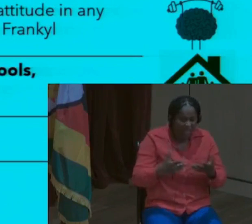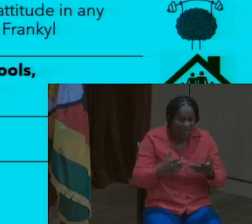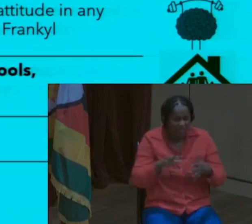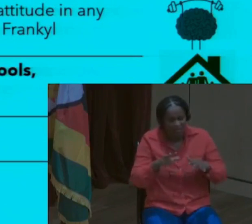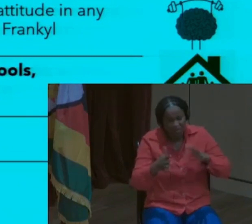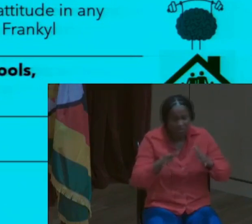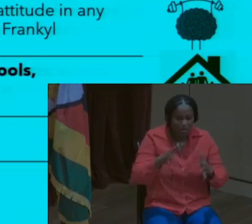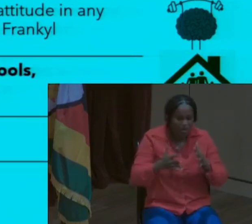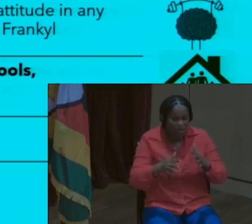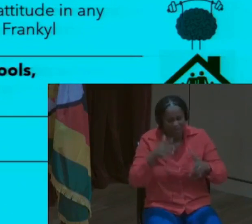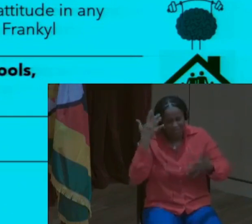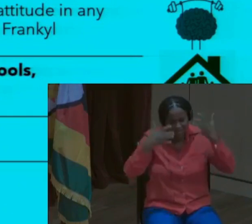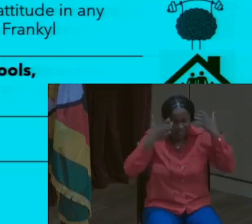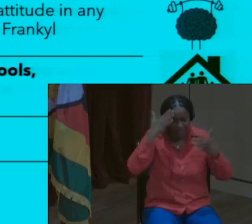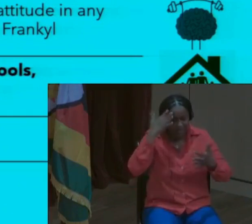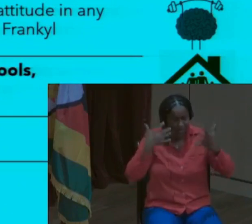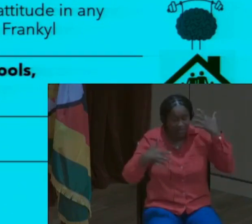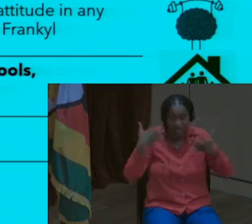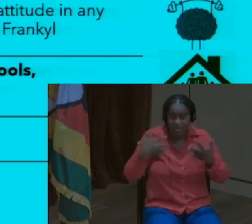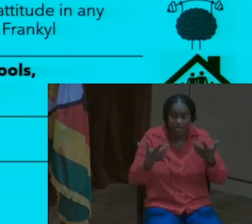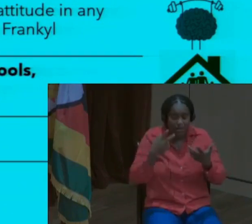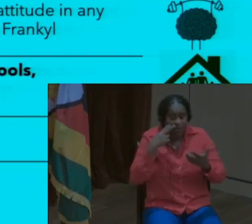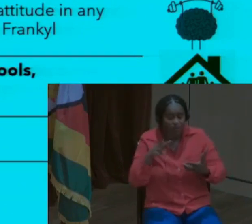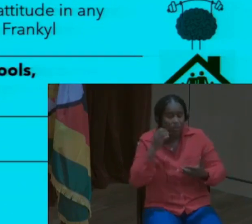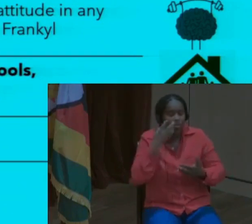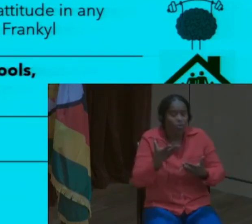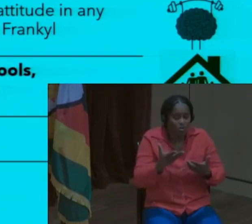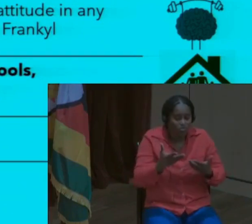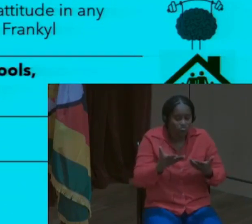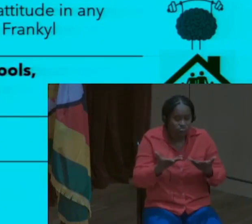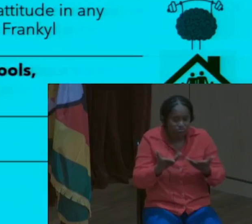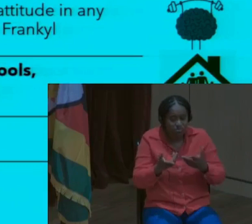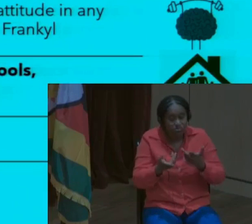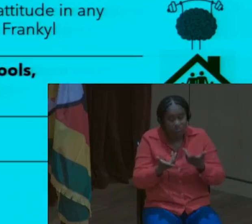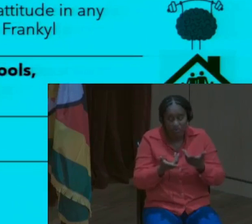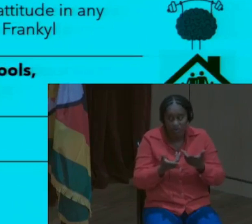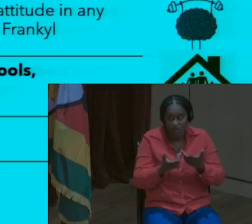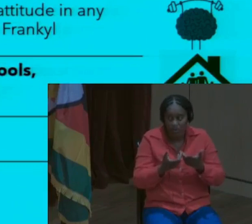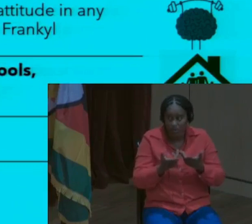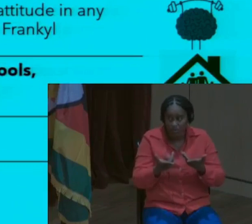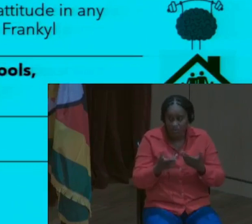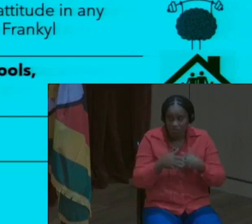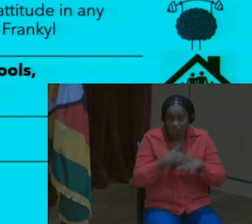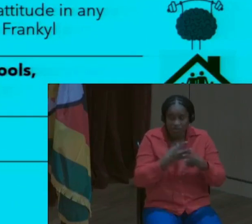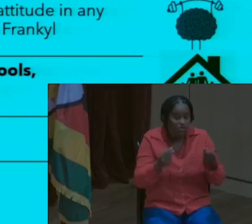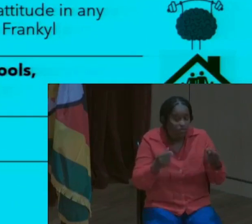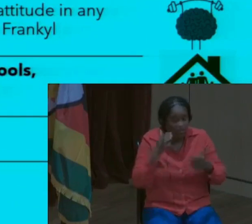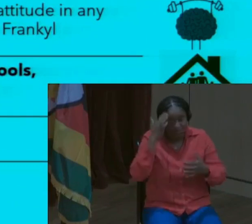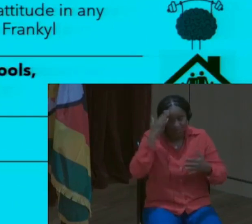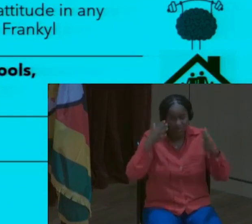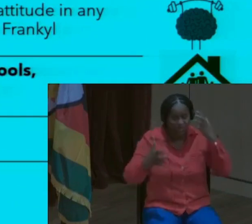us. So coping is very important. Then creating psychologically safe families, communities, schools, workplaces,